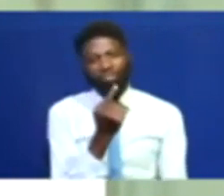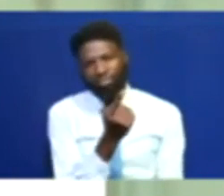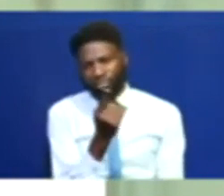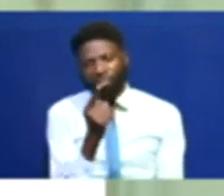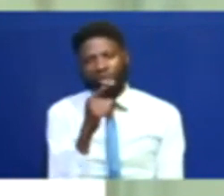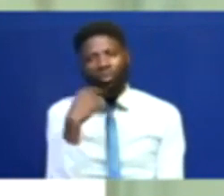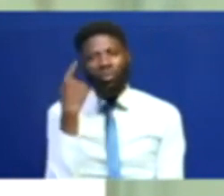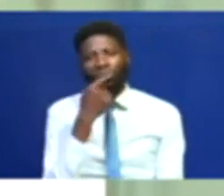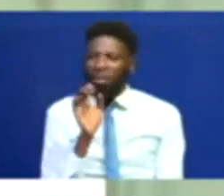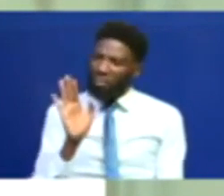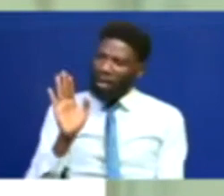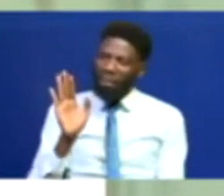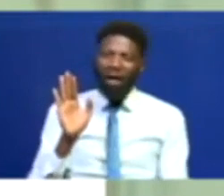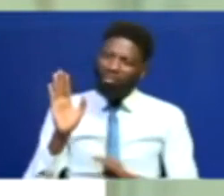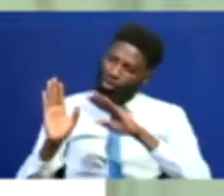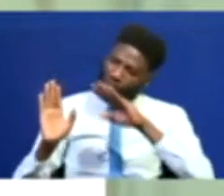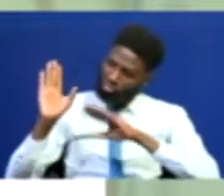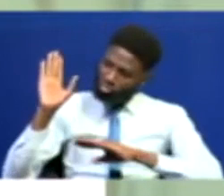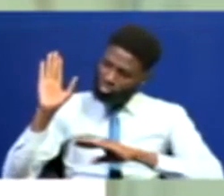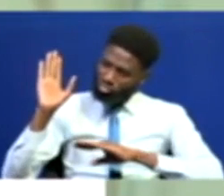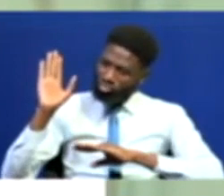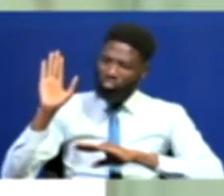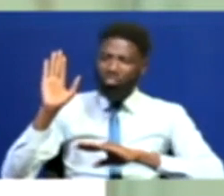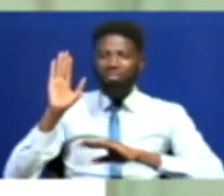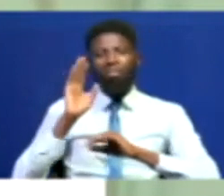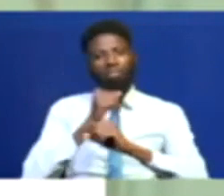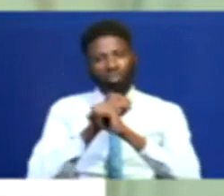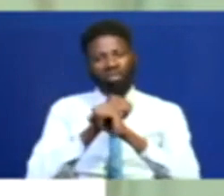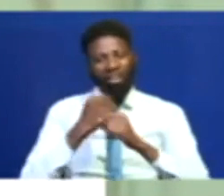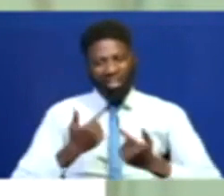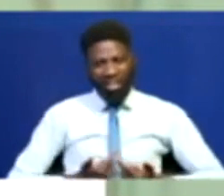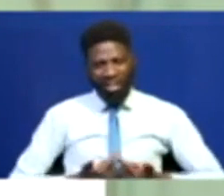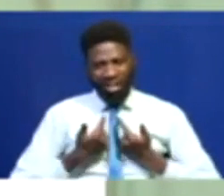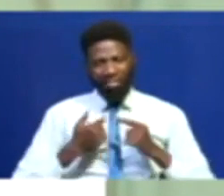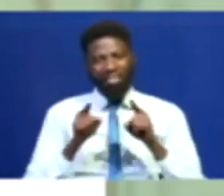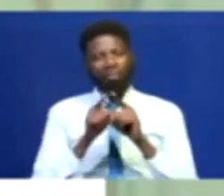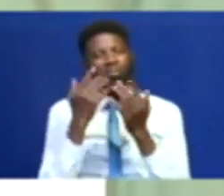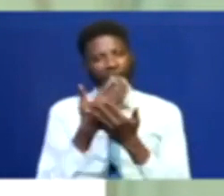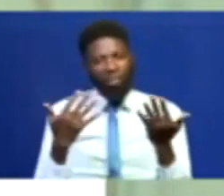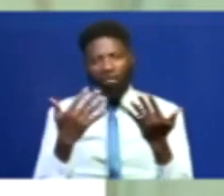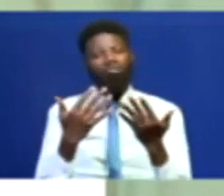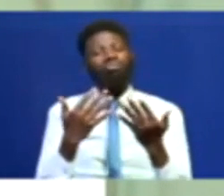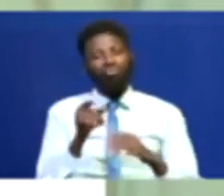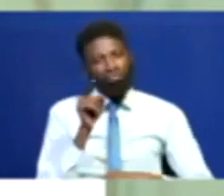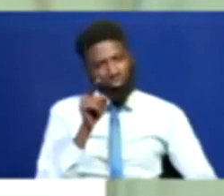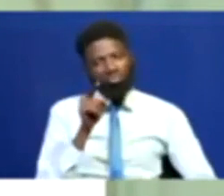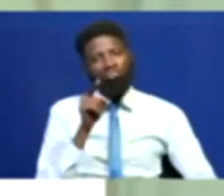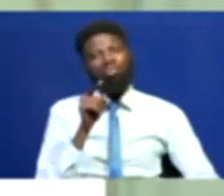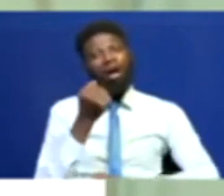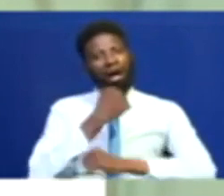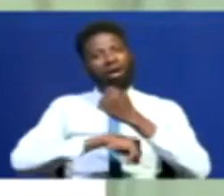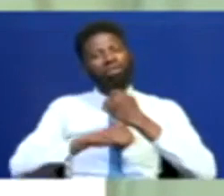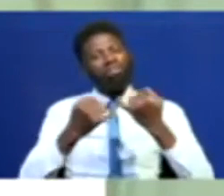have lived up to their oath of office to protect life and property from criminals. We want to urge our officers to